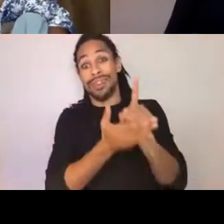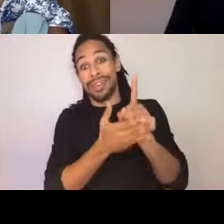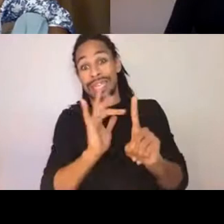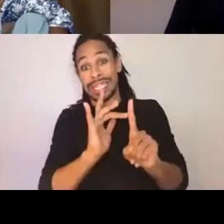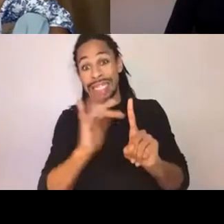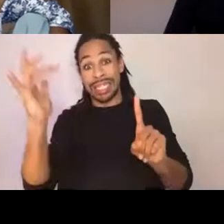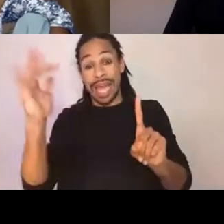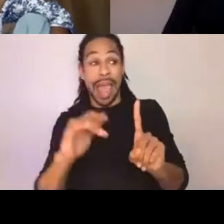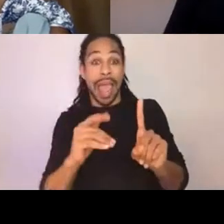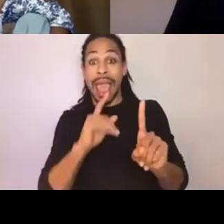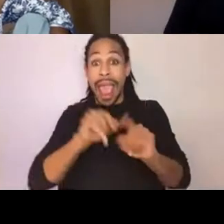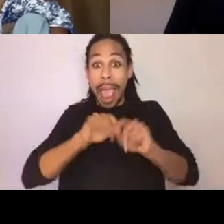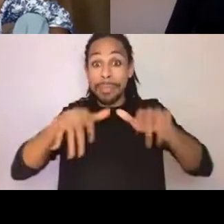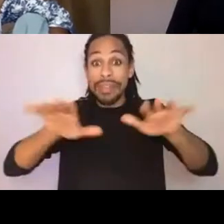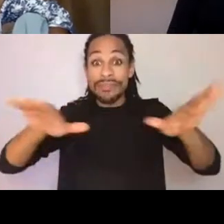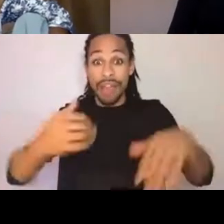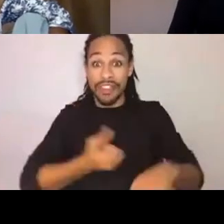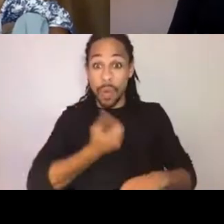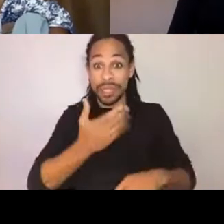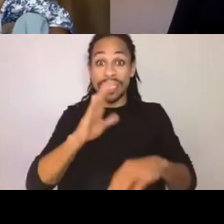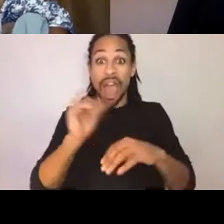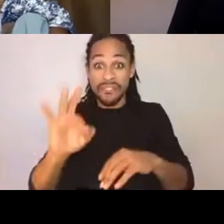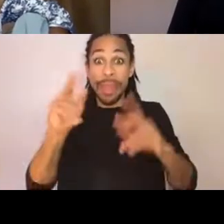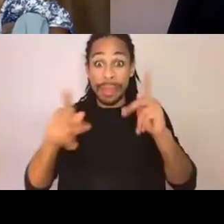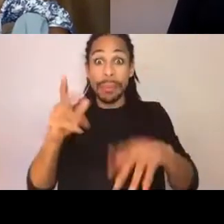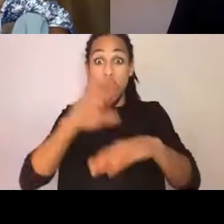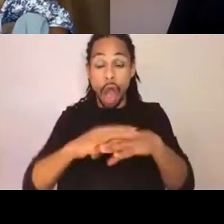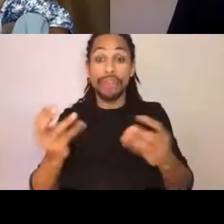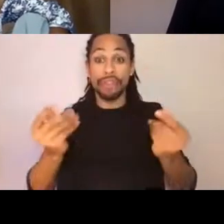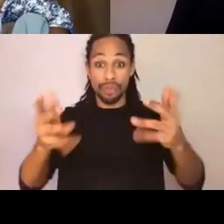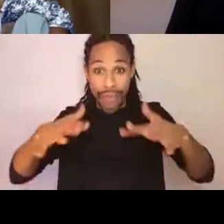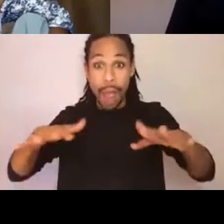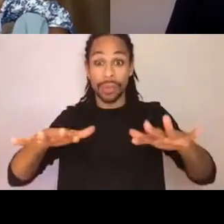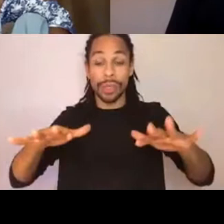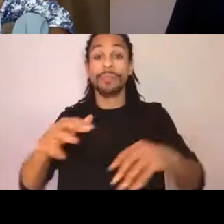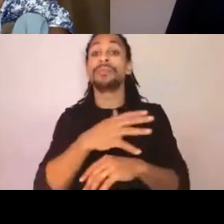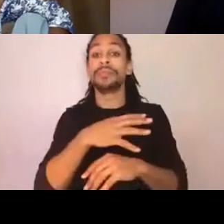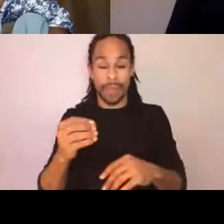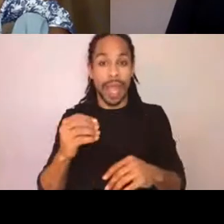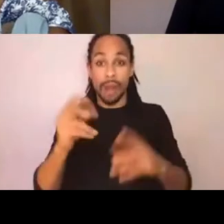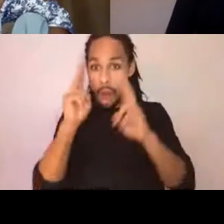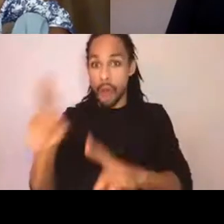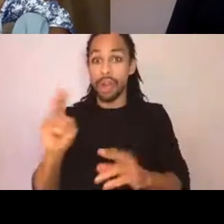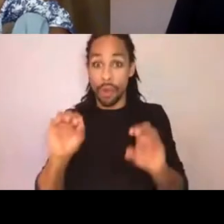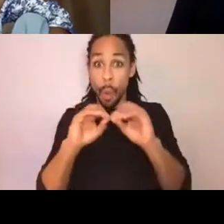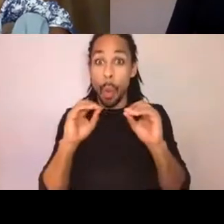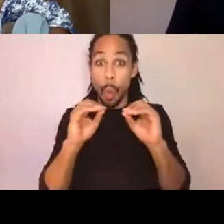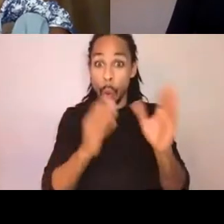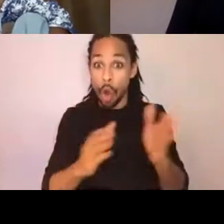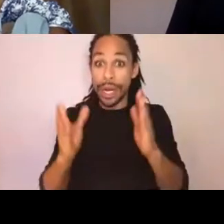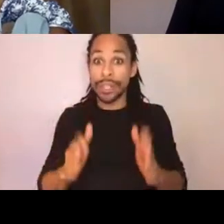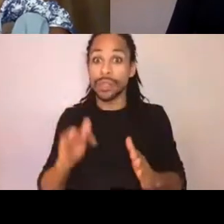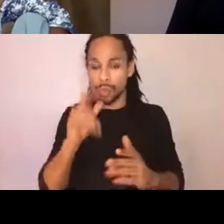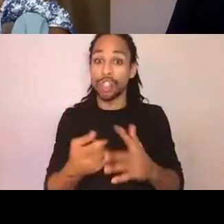ground, the grassroots and community organizers really doing the work and starting a lot of these protests.